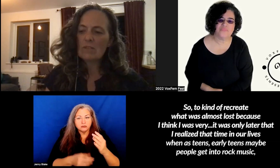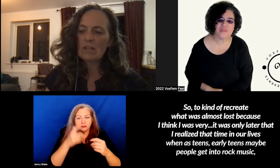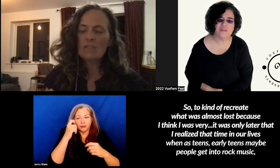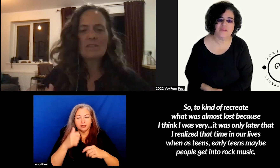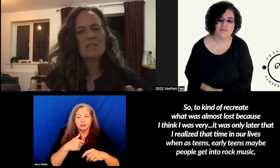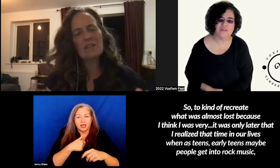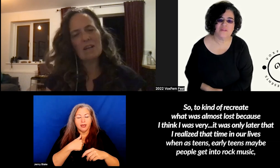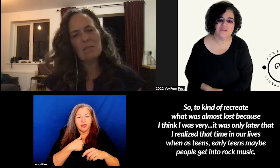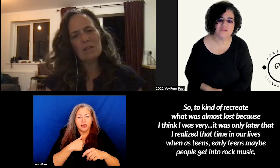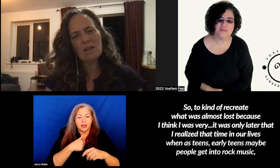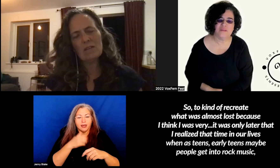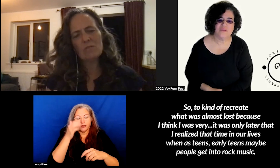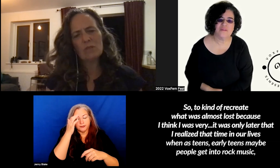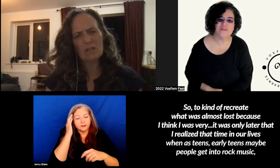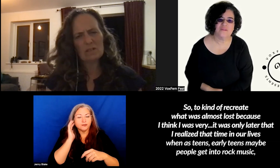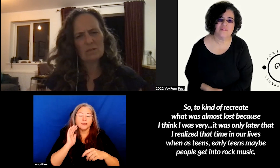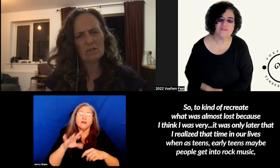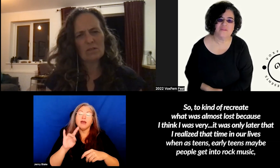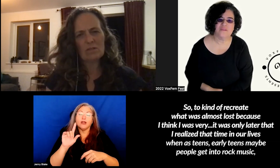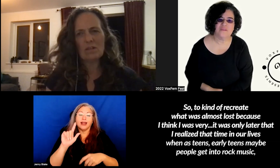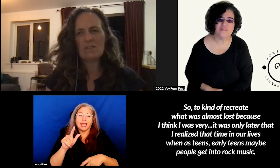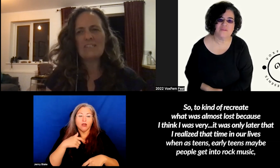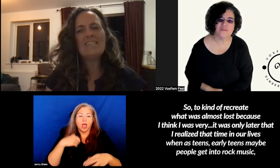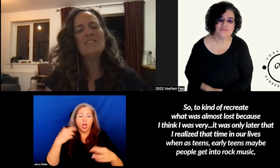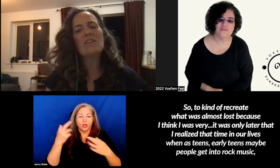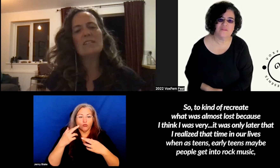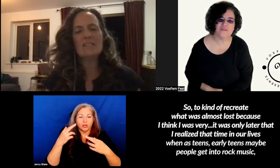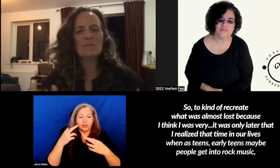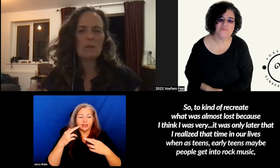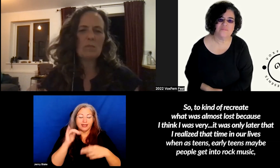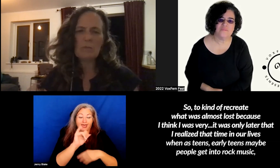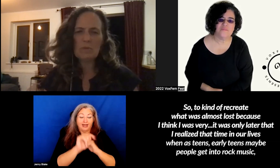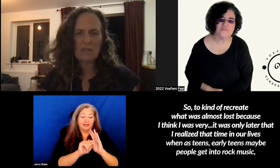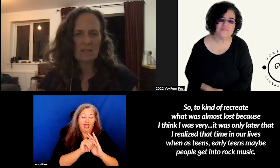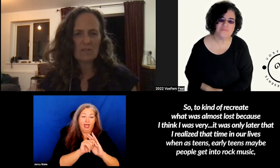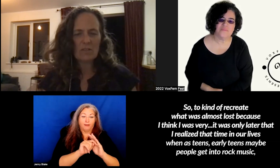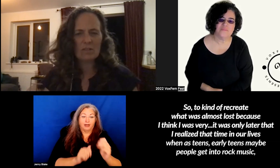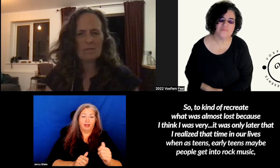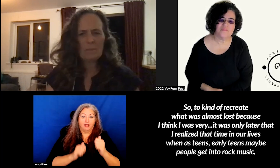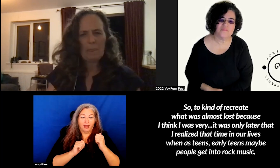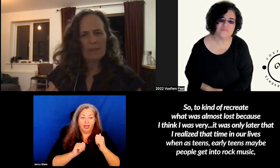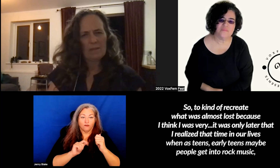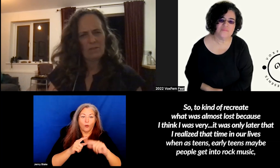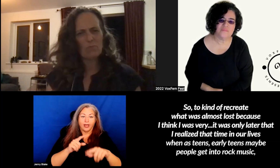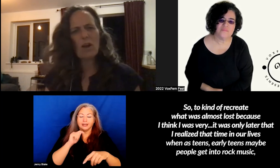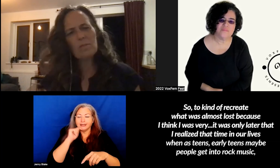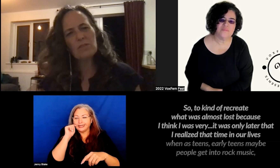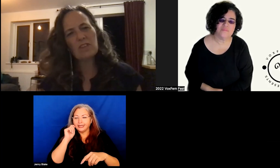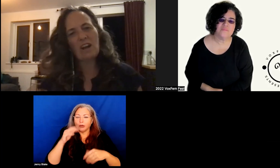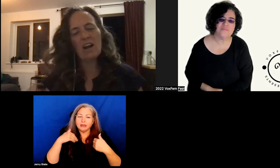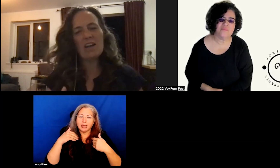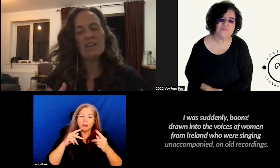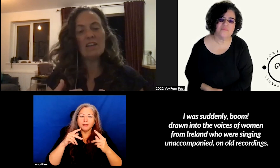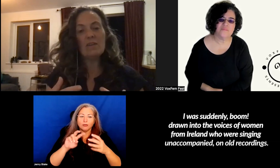I realized that time in our lives when as teens, early teens, maybe people get into rock